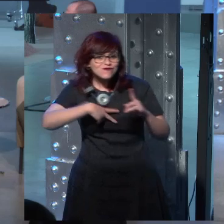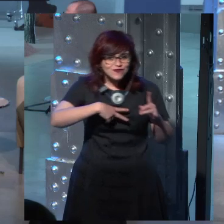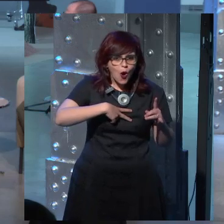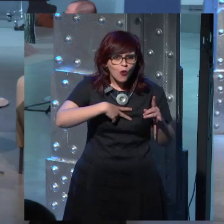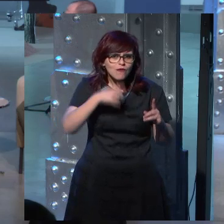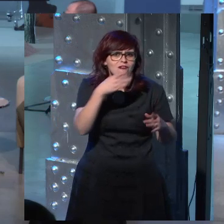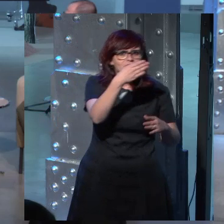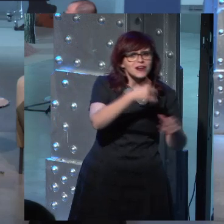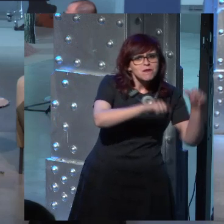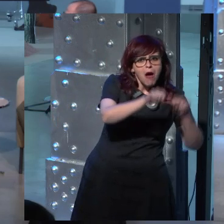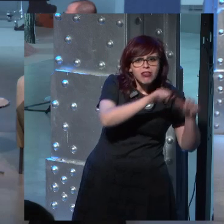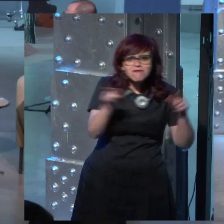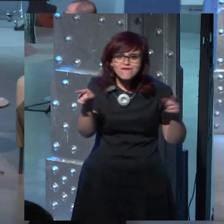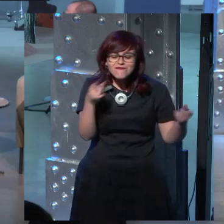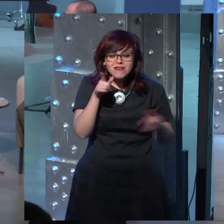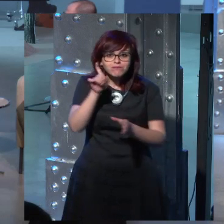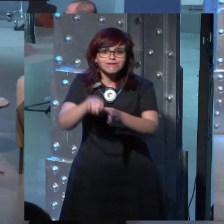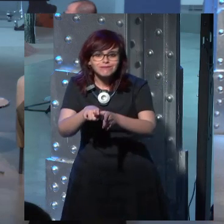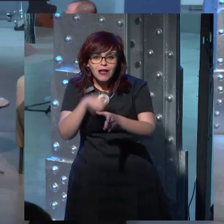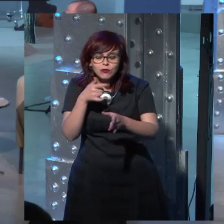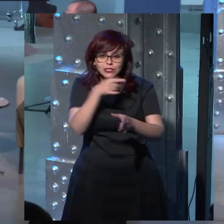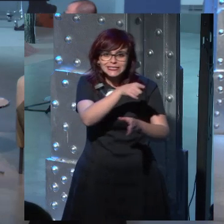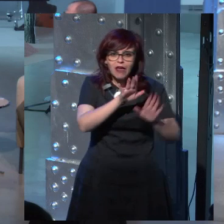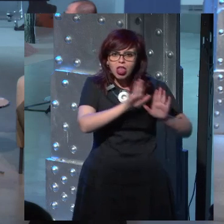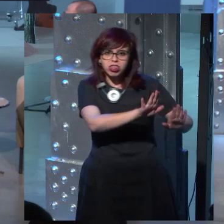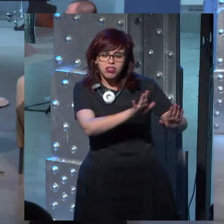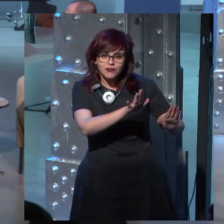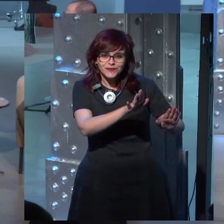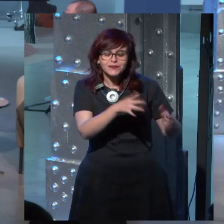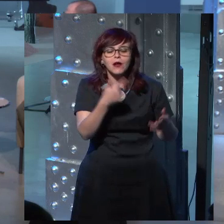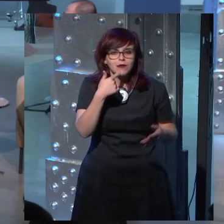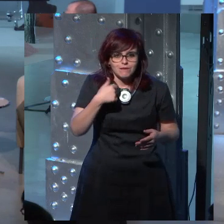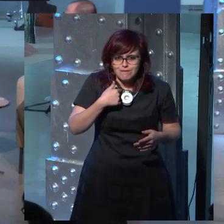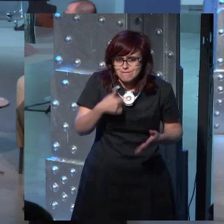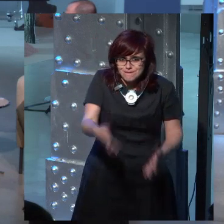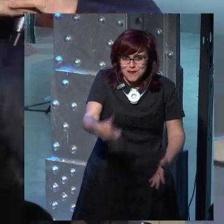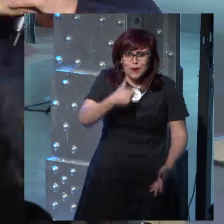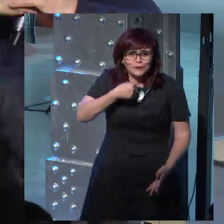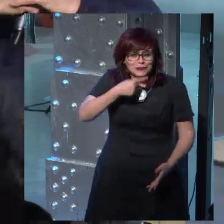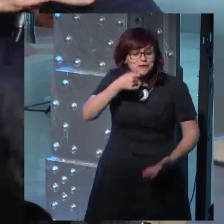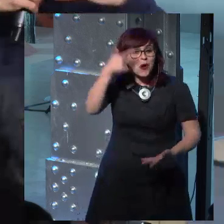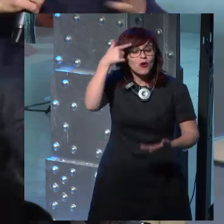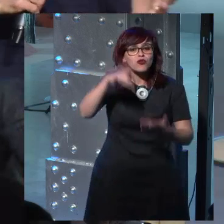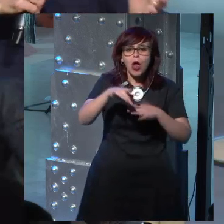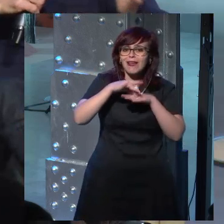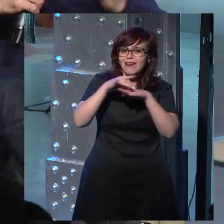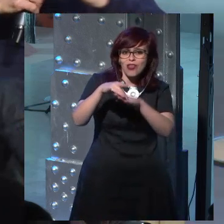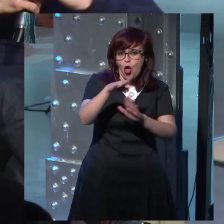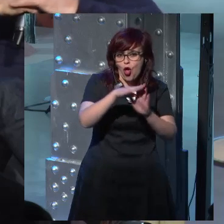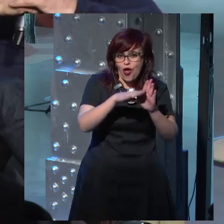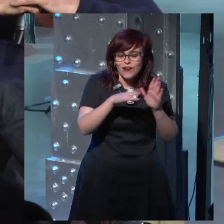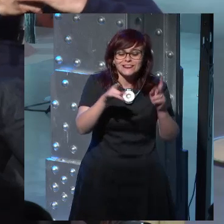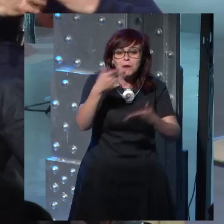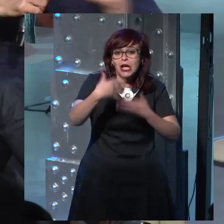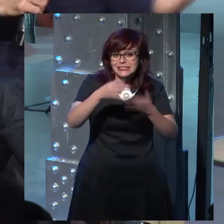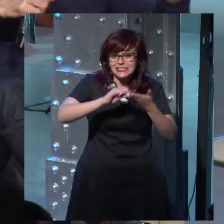It makes me happy. I mean, I'm a fan of the writing of Vince Gilligan and Peter Gould and all this